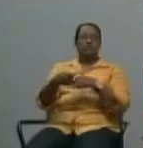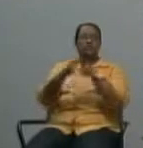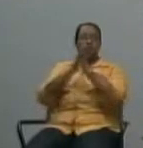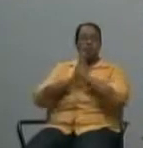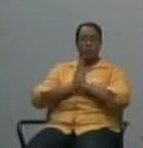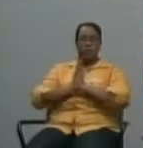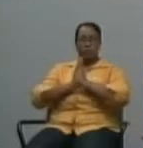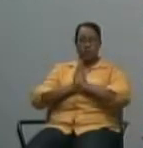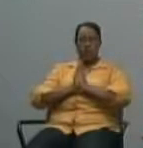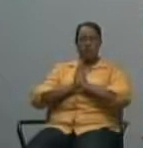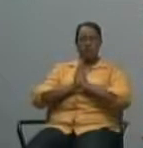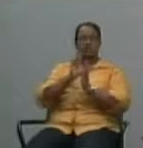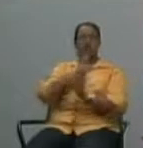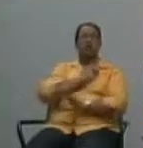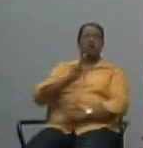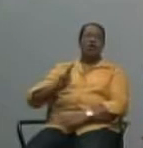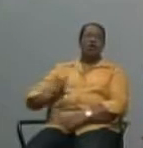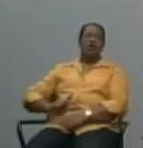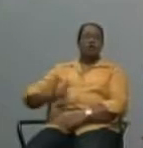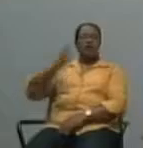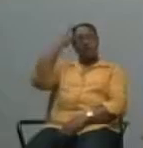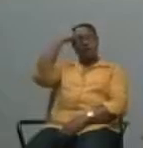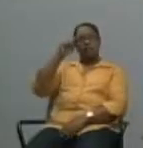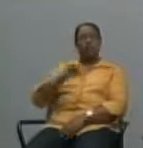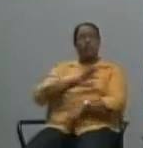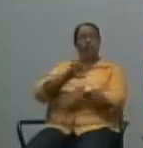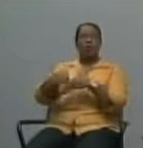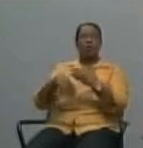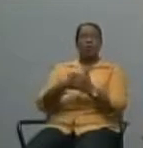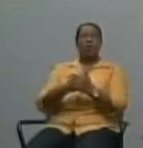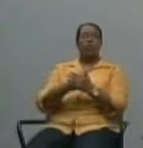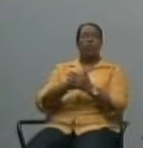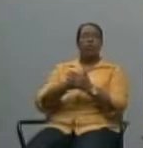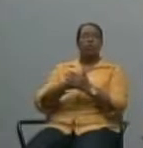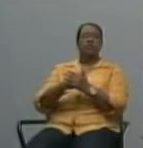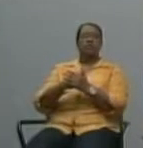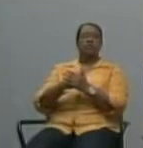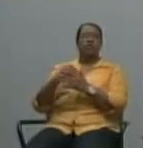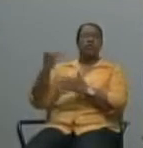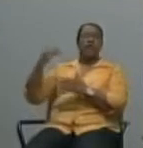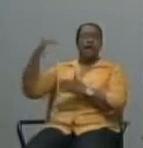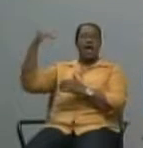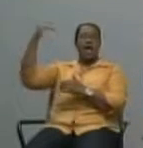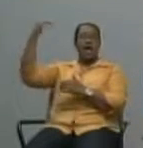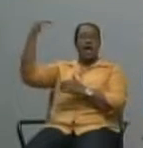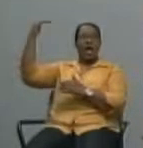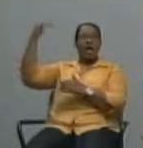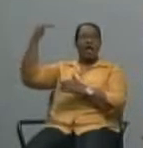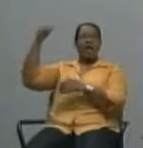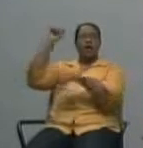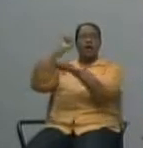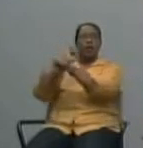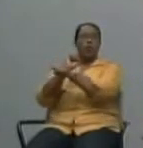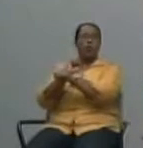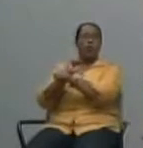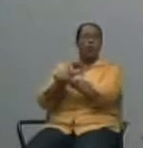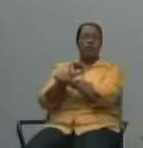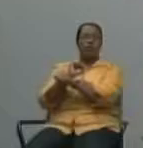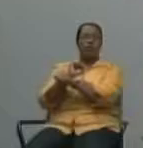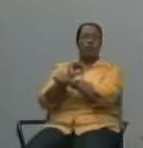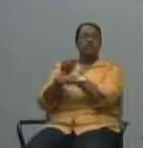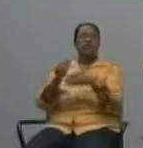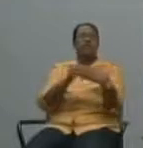kings and all who are in high position, so that we may lead a quiet and peaceable